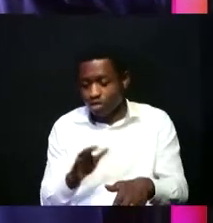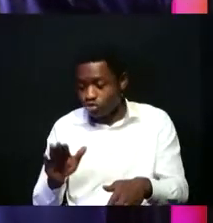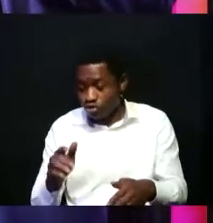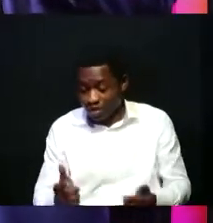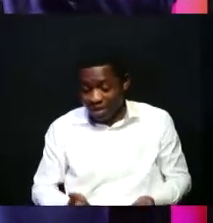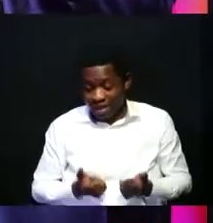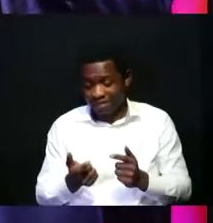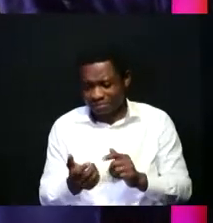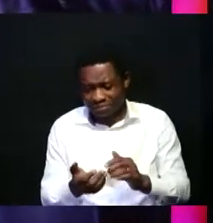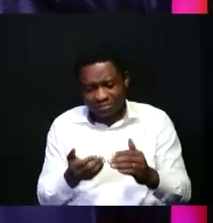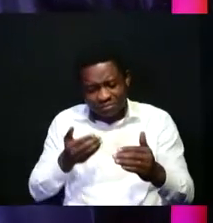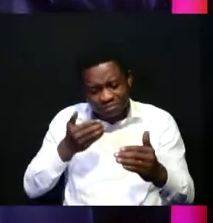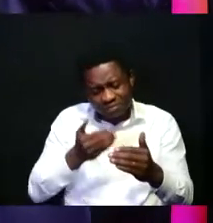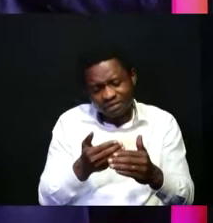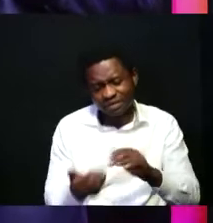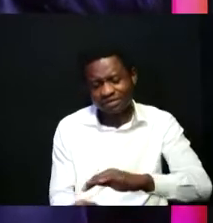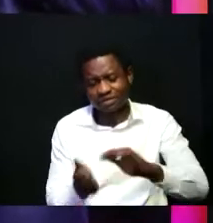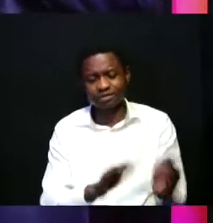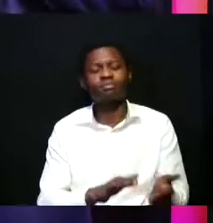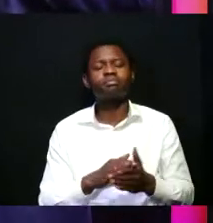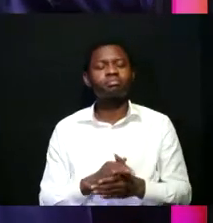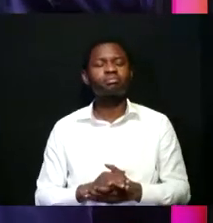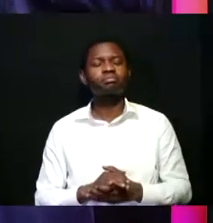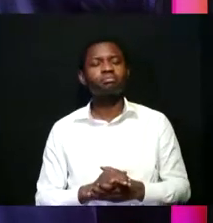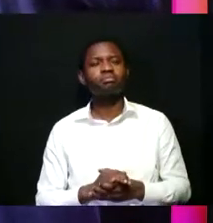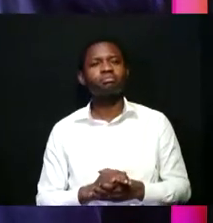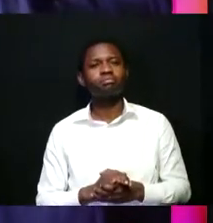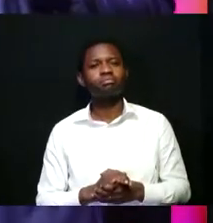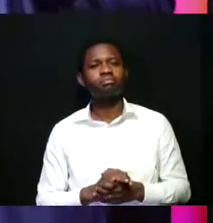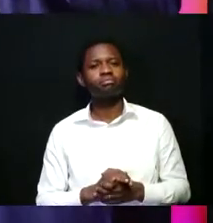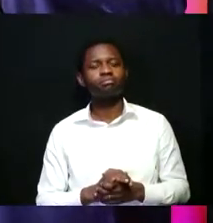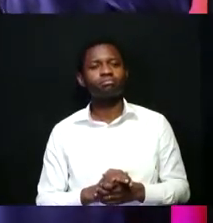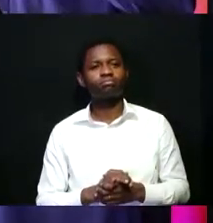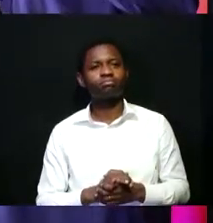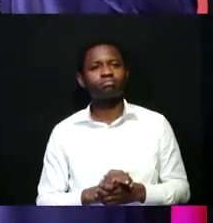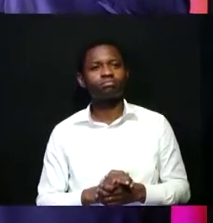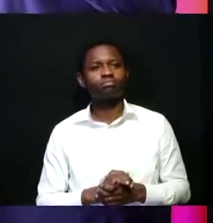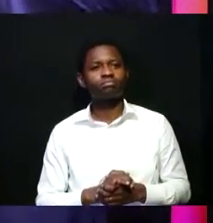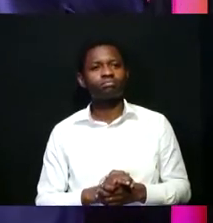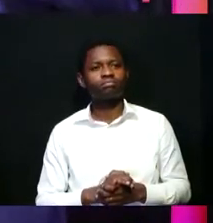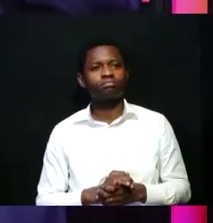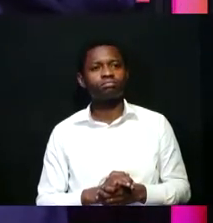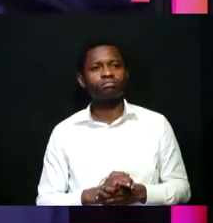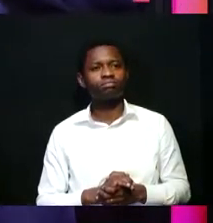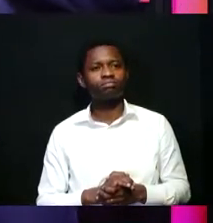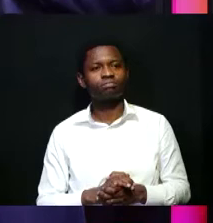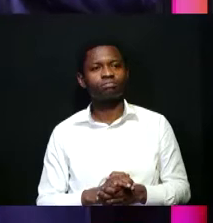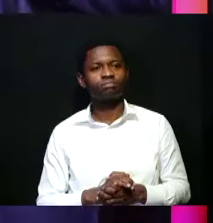Ochrem say, wan kra eh ben. Ose ye amena na wan kwanso ben. But I'm interested